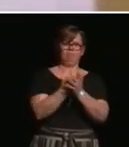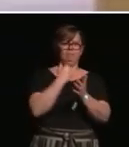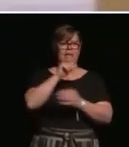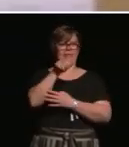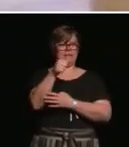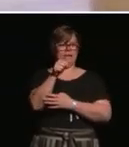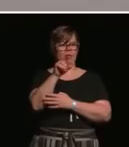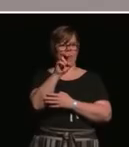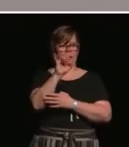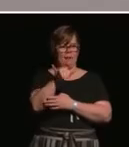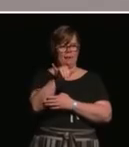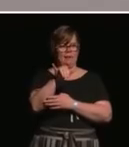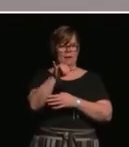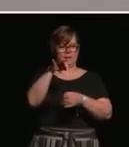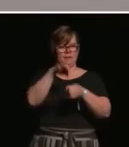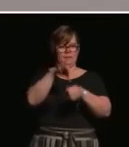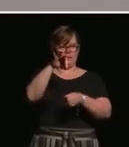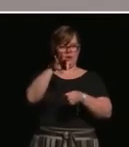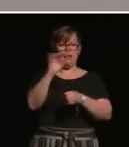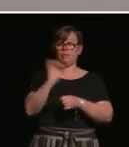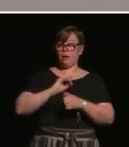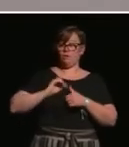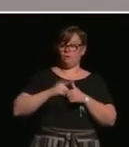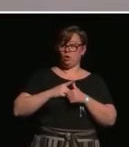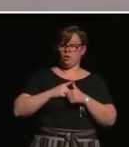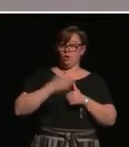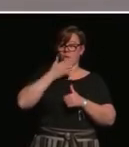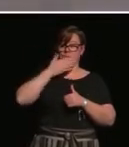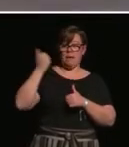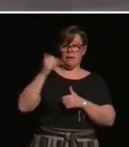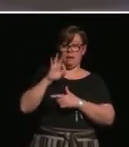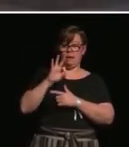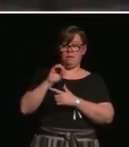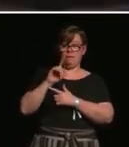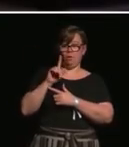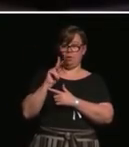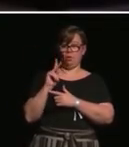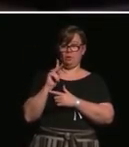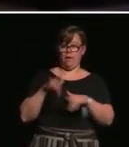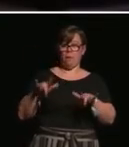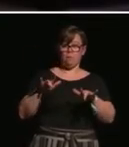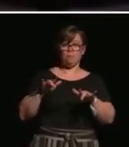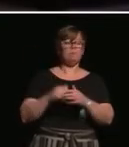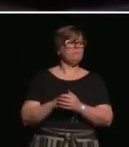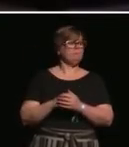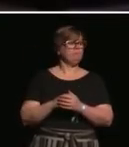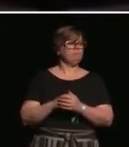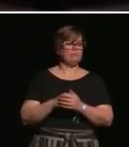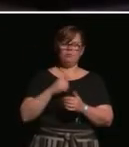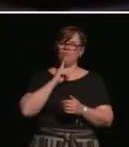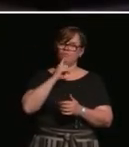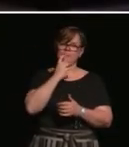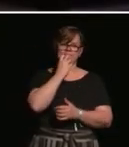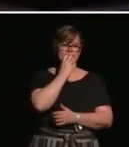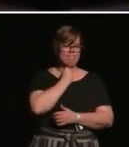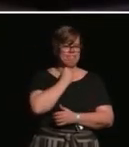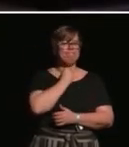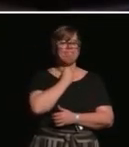nomination, which, like her first, is for Best Folk Album. "It's a bittersweet moment," she